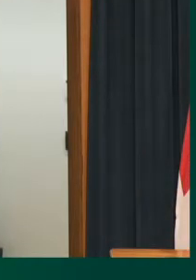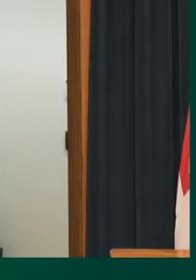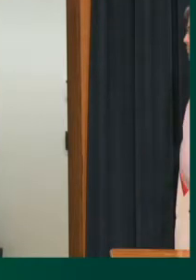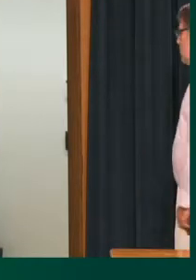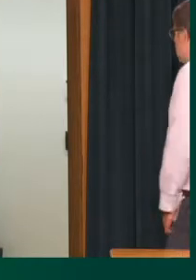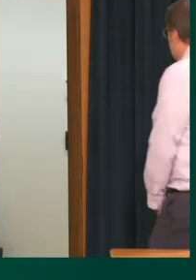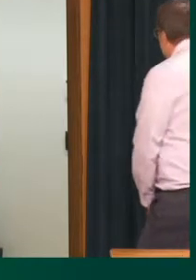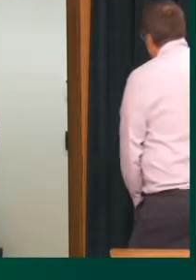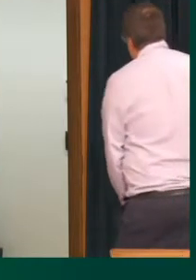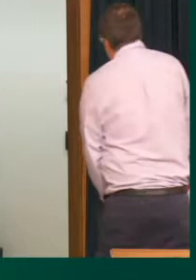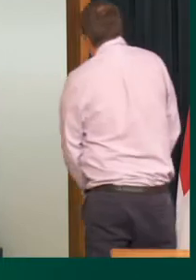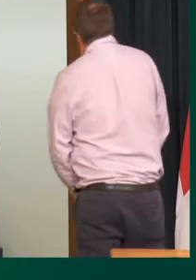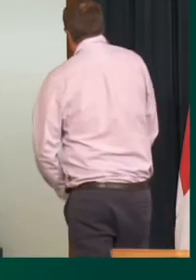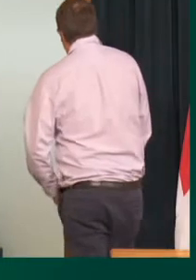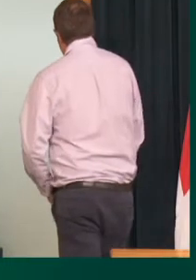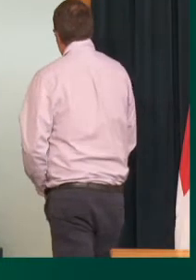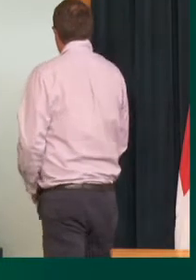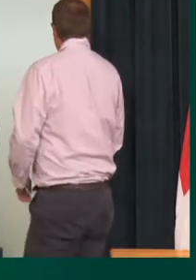it in, and then